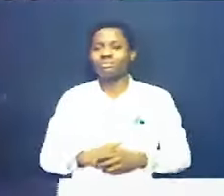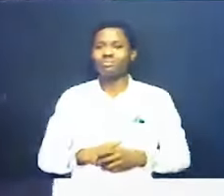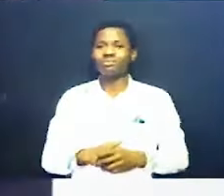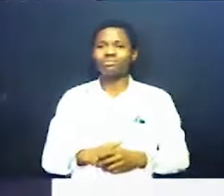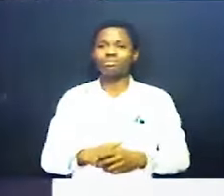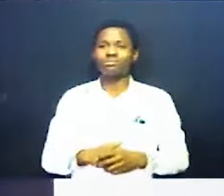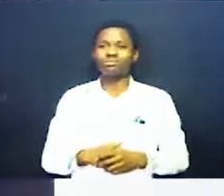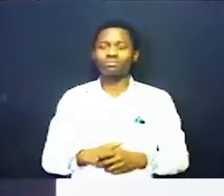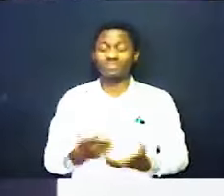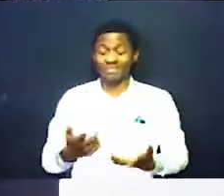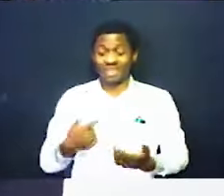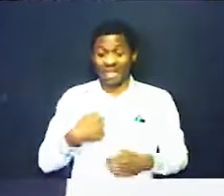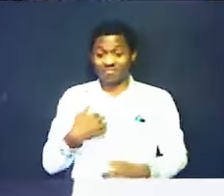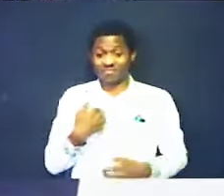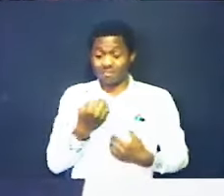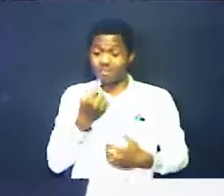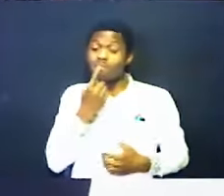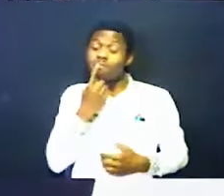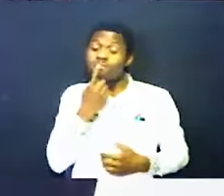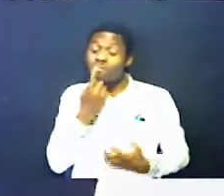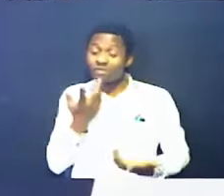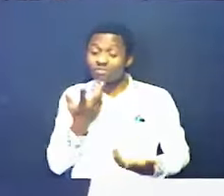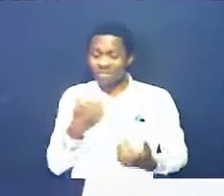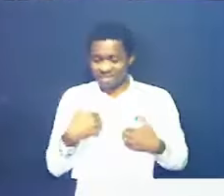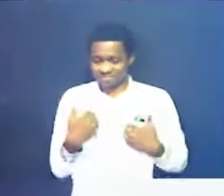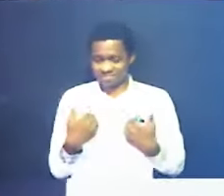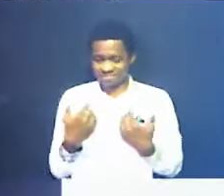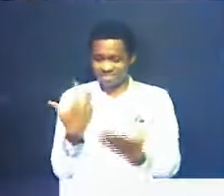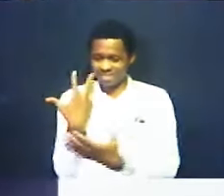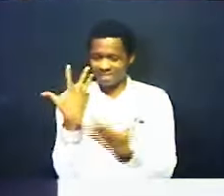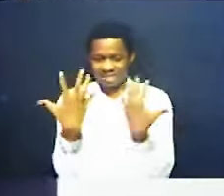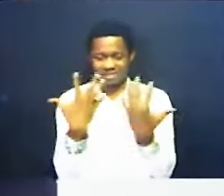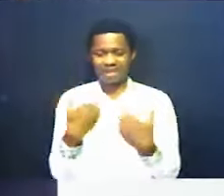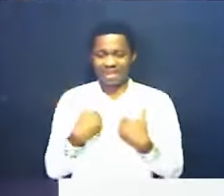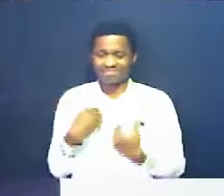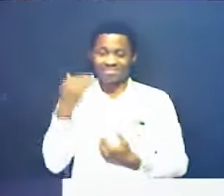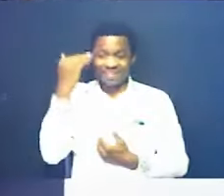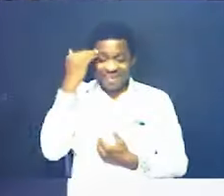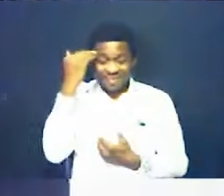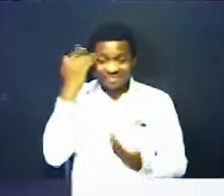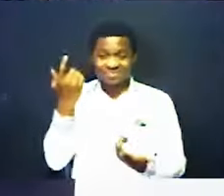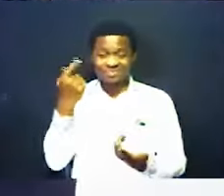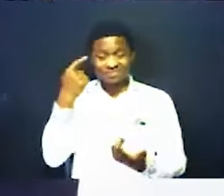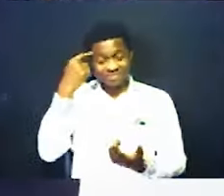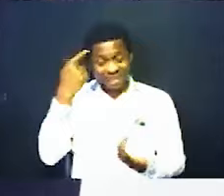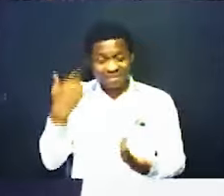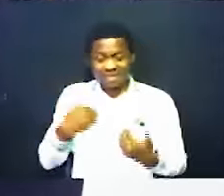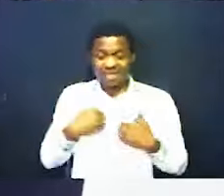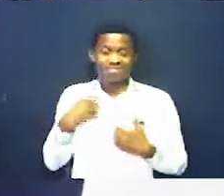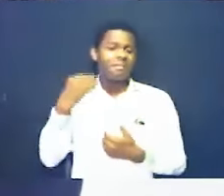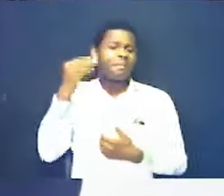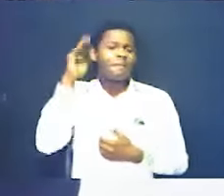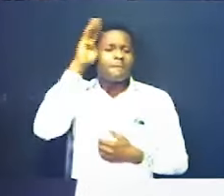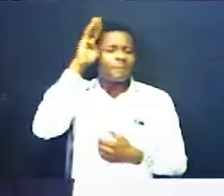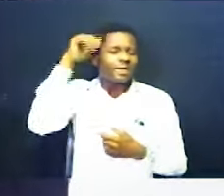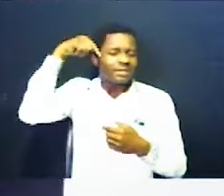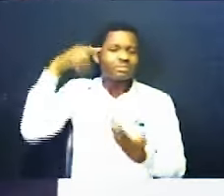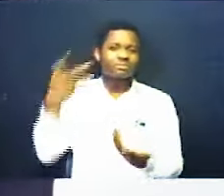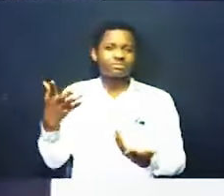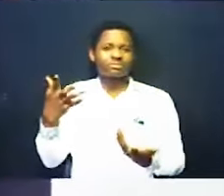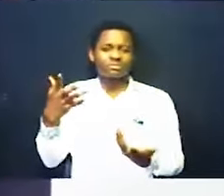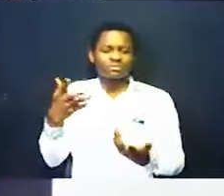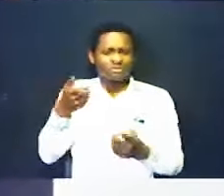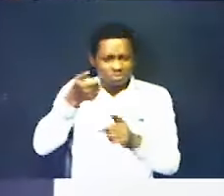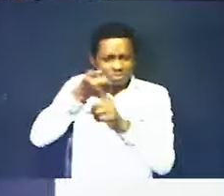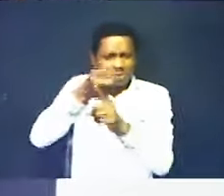You see, you have a mouth, you have a hand, you have a head, you think, you have a mind. You should be able